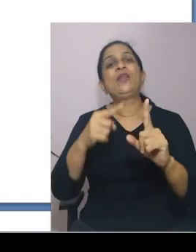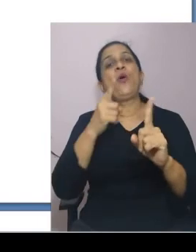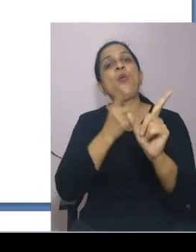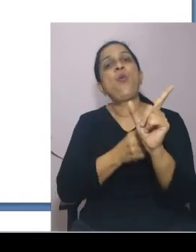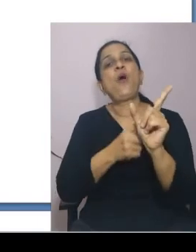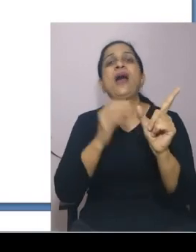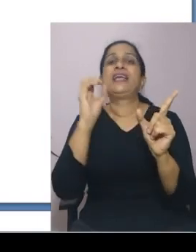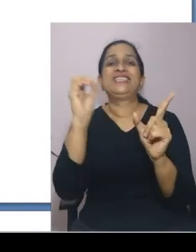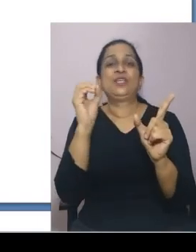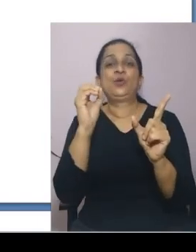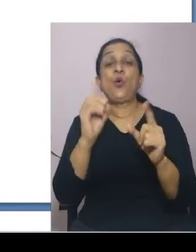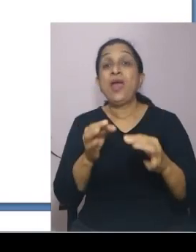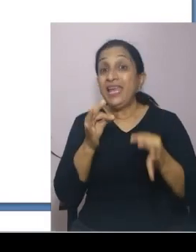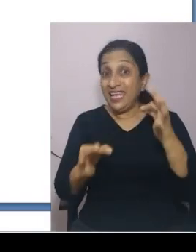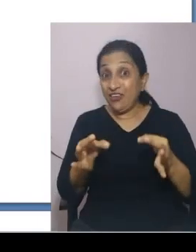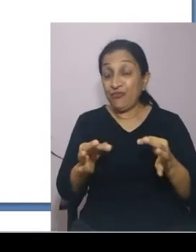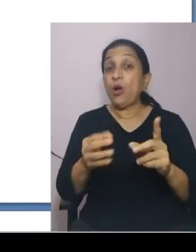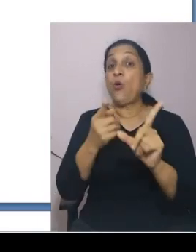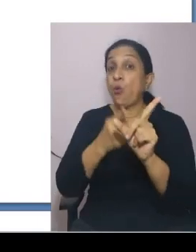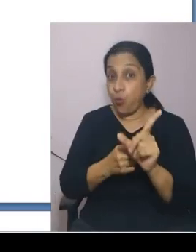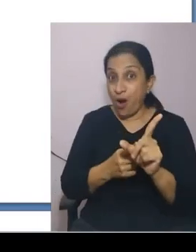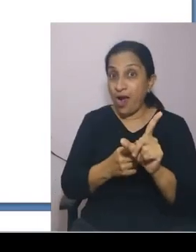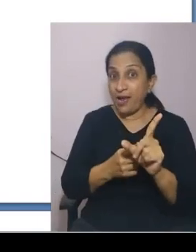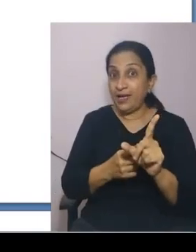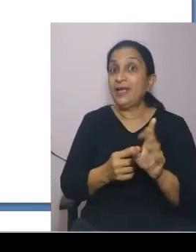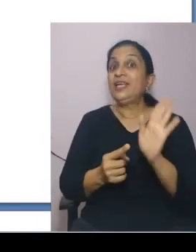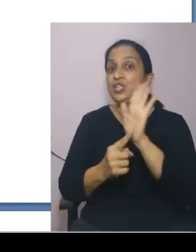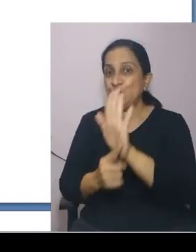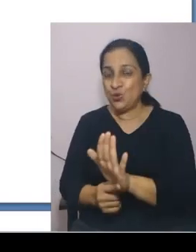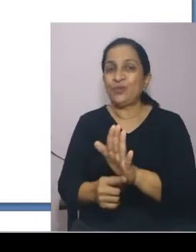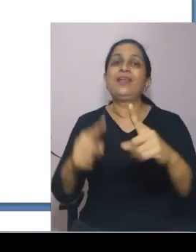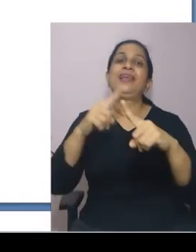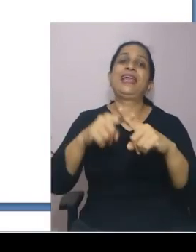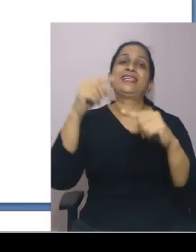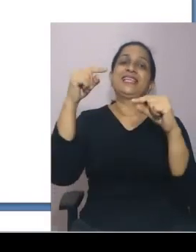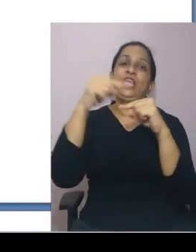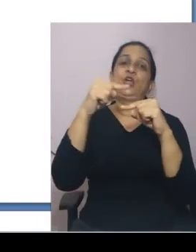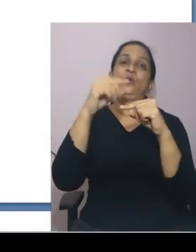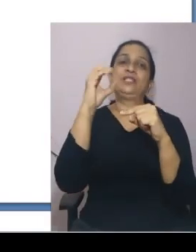y-intercept, then x will be 0. So you have to remember that.